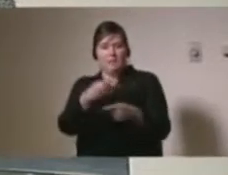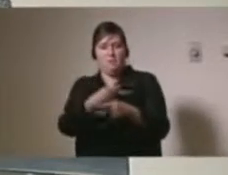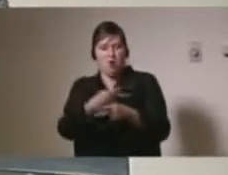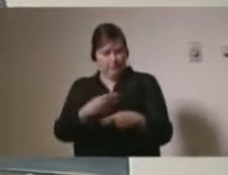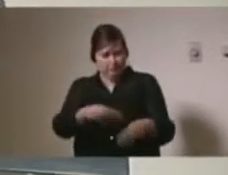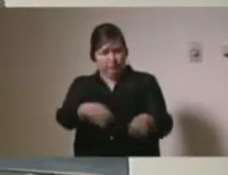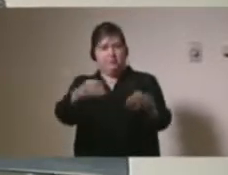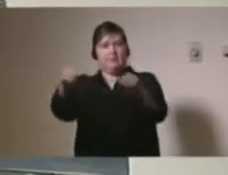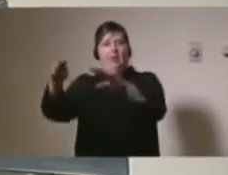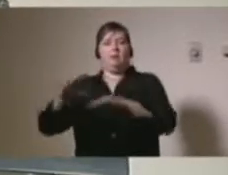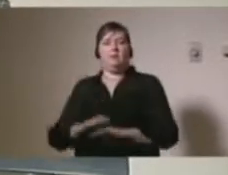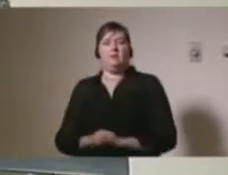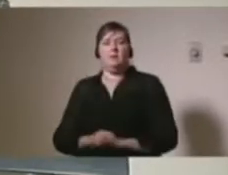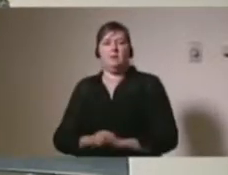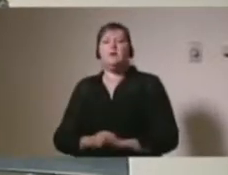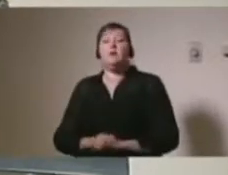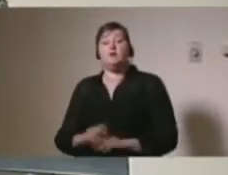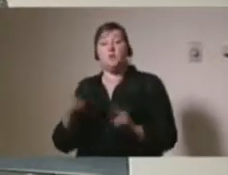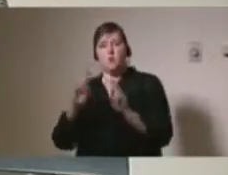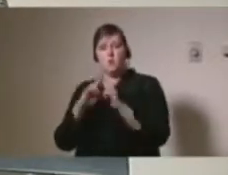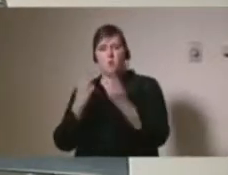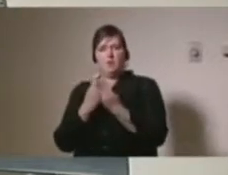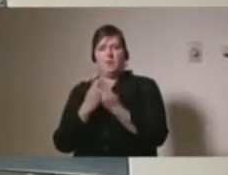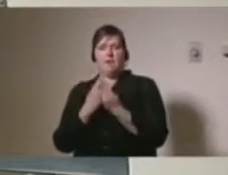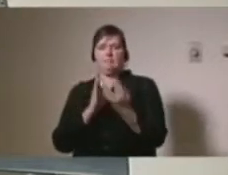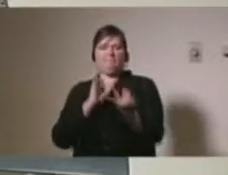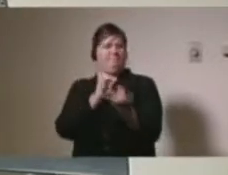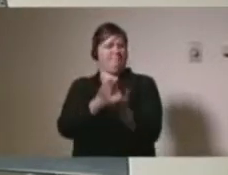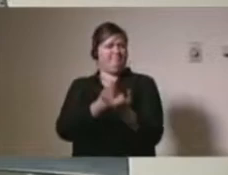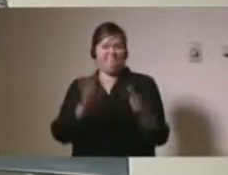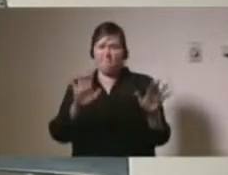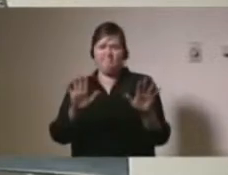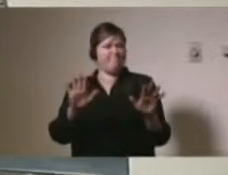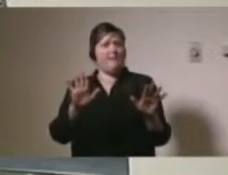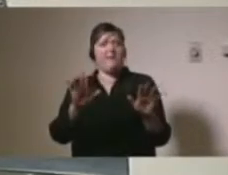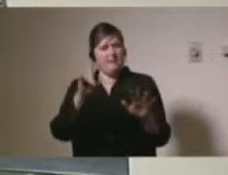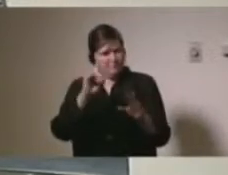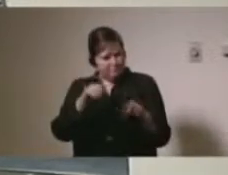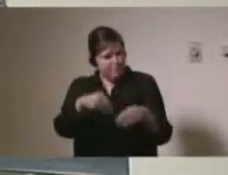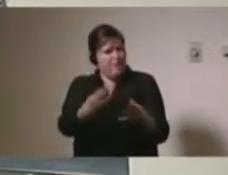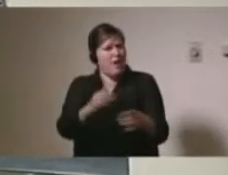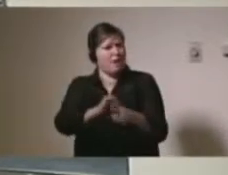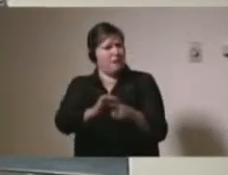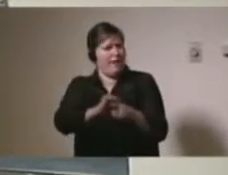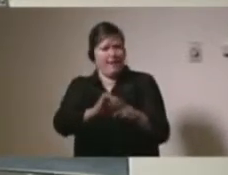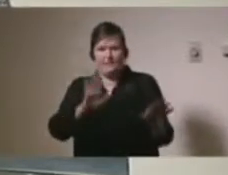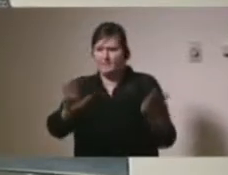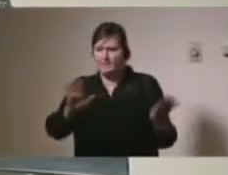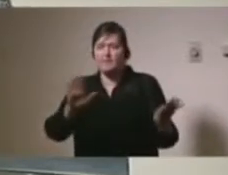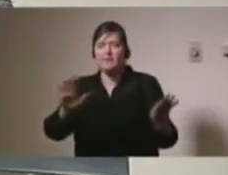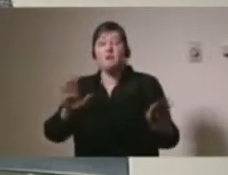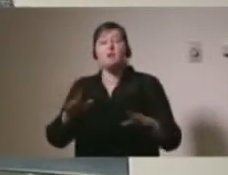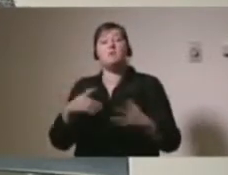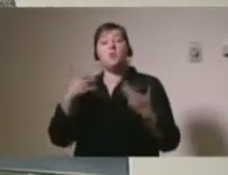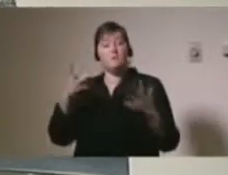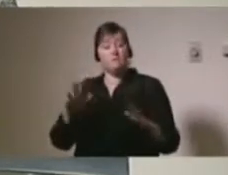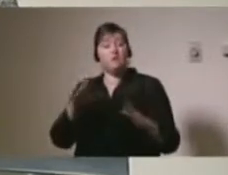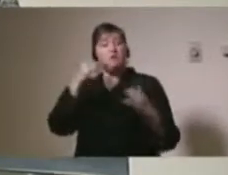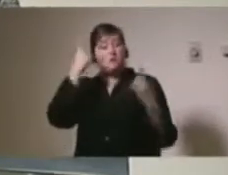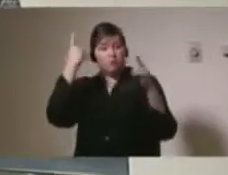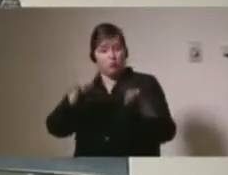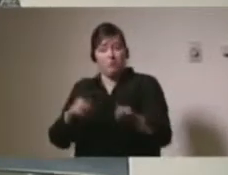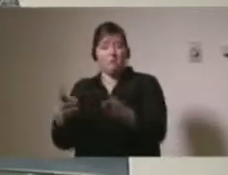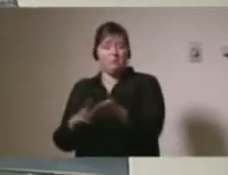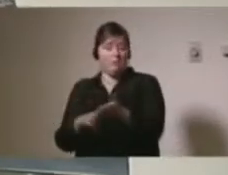union fought to get that training. And in our financial services, we signed an agreement